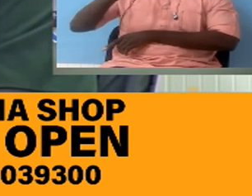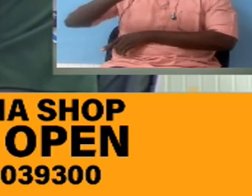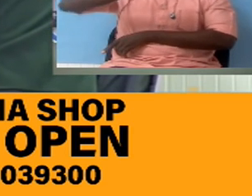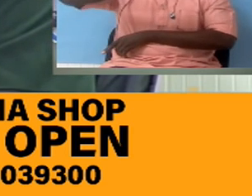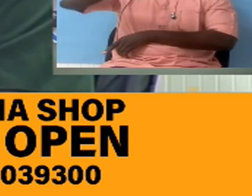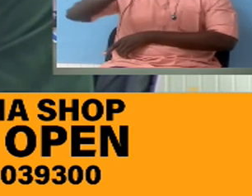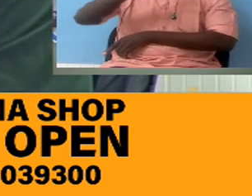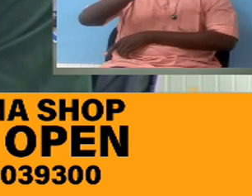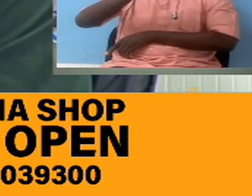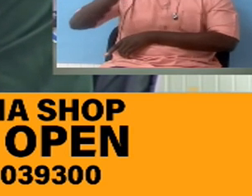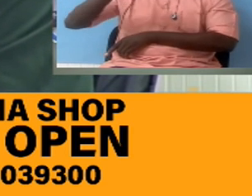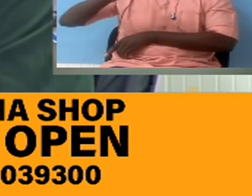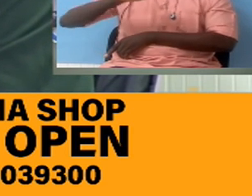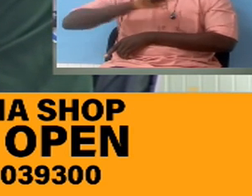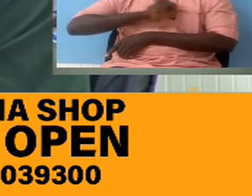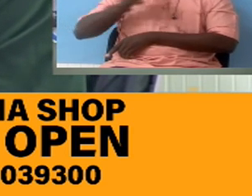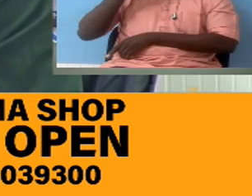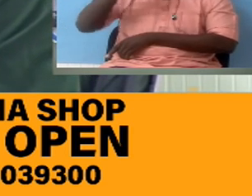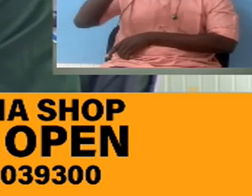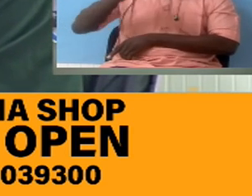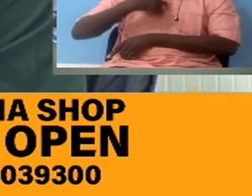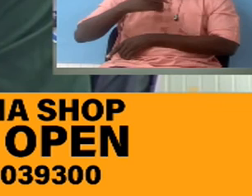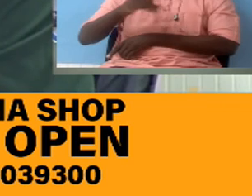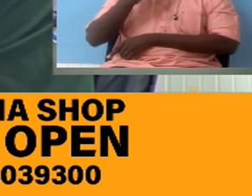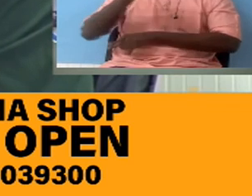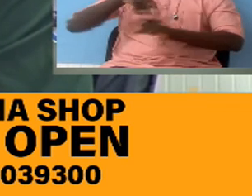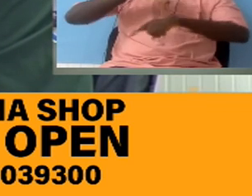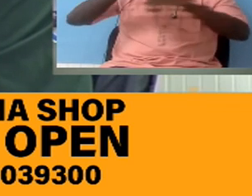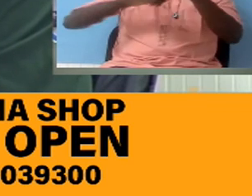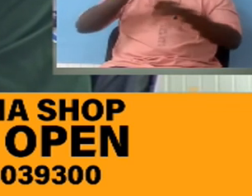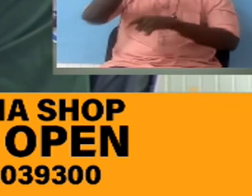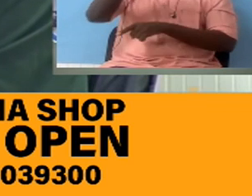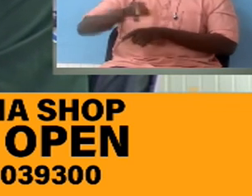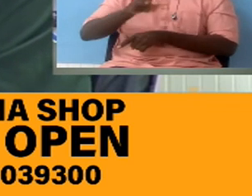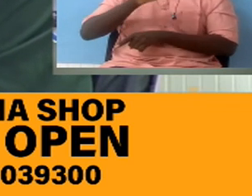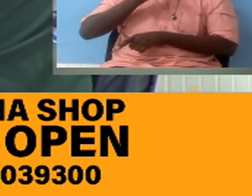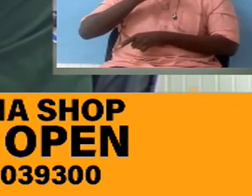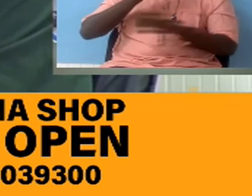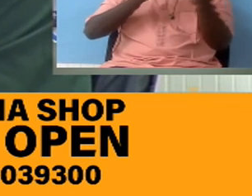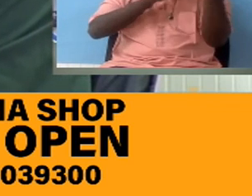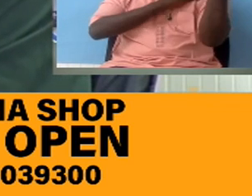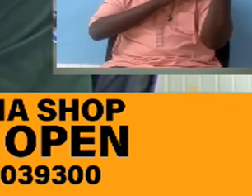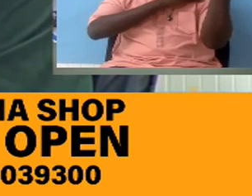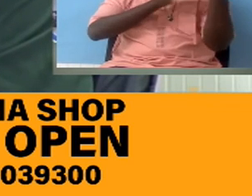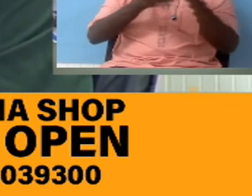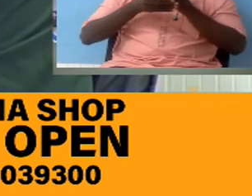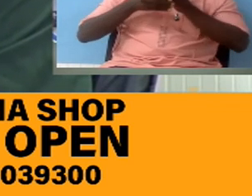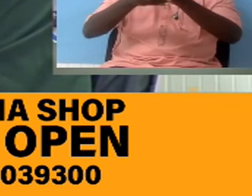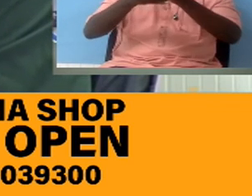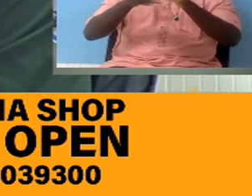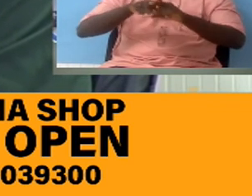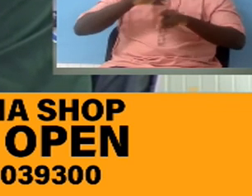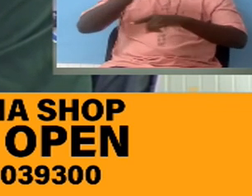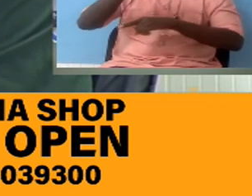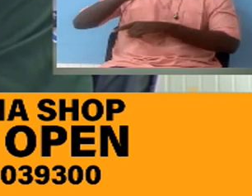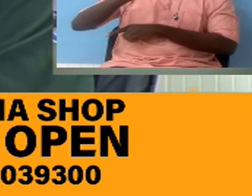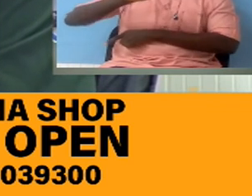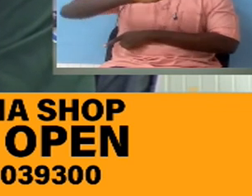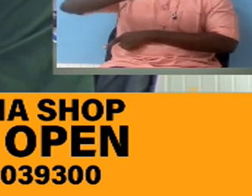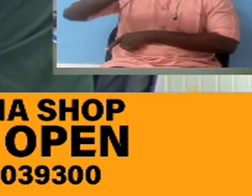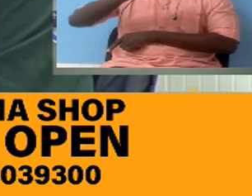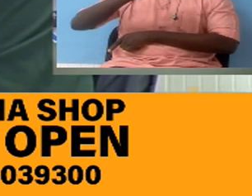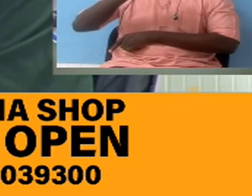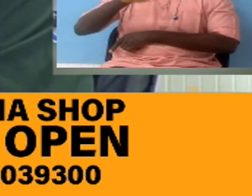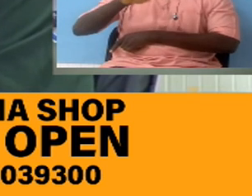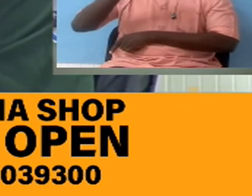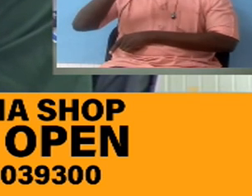Diatta. And asked me about the camp commandant who was Major Kante. Mu laaj ma mbiri Major Kante nga xamne mo jité